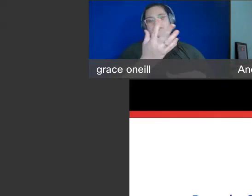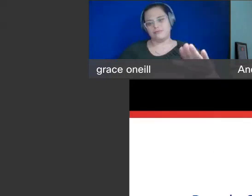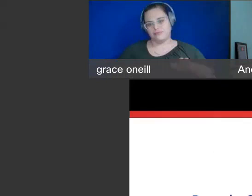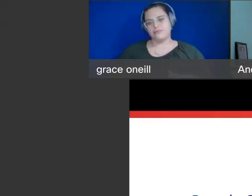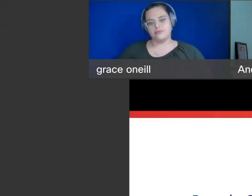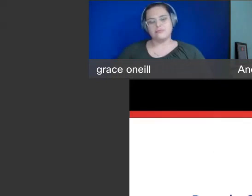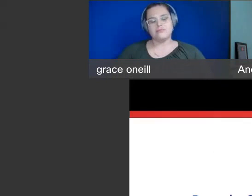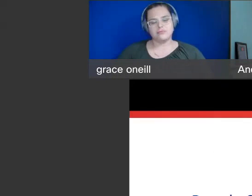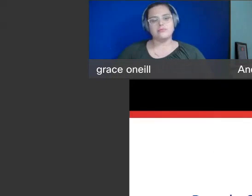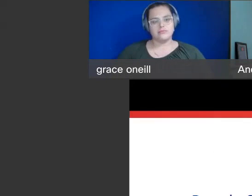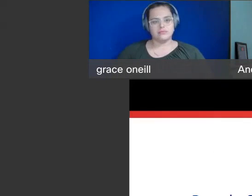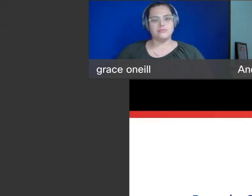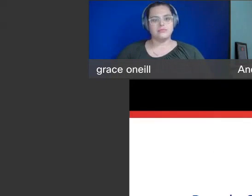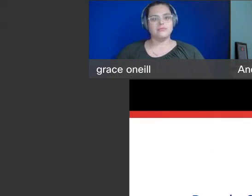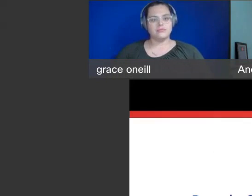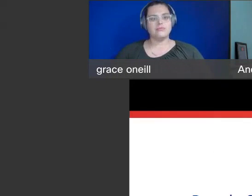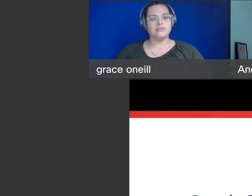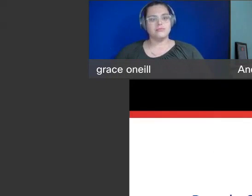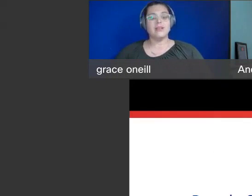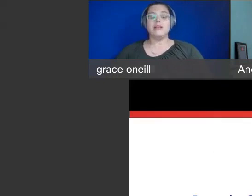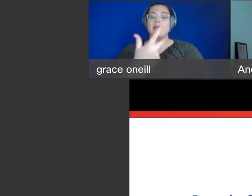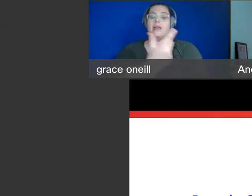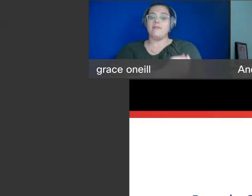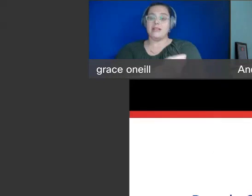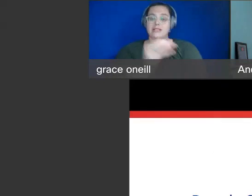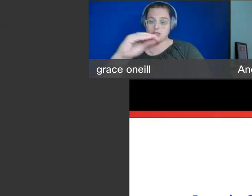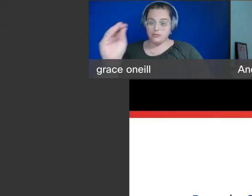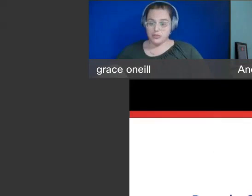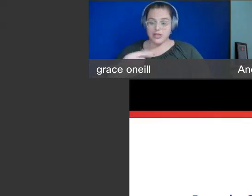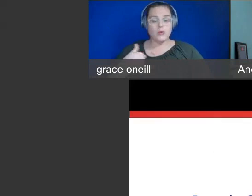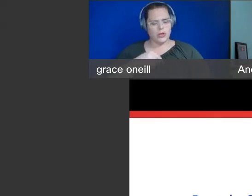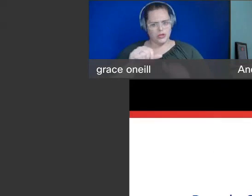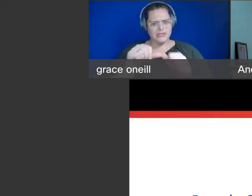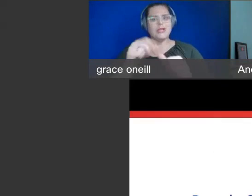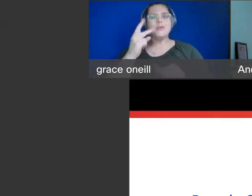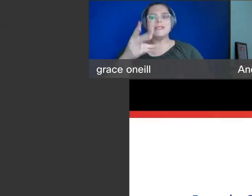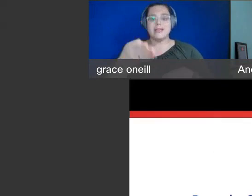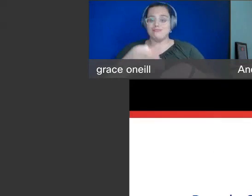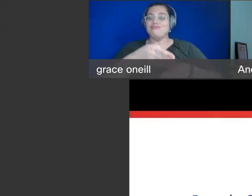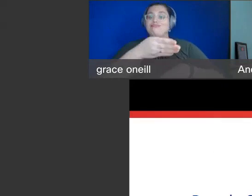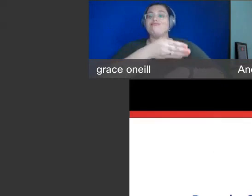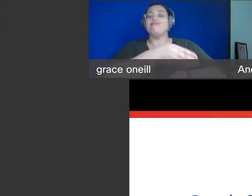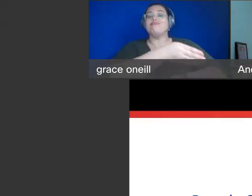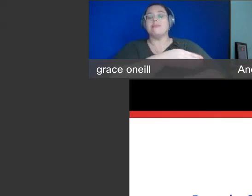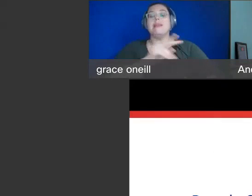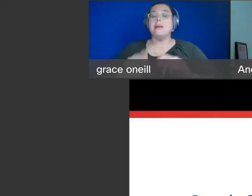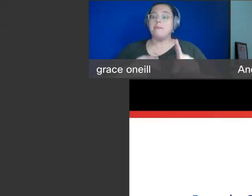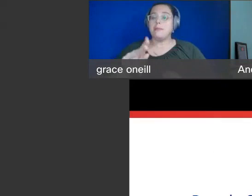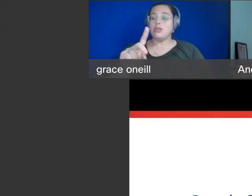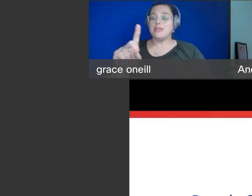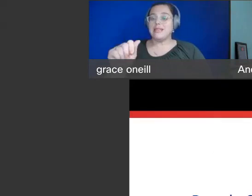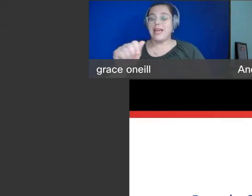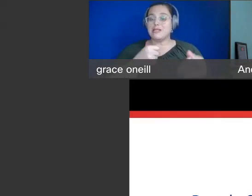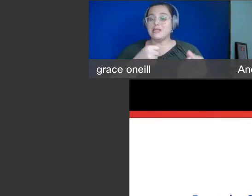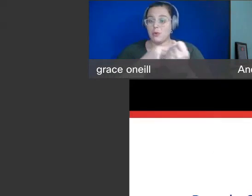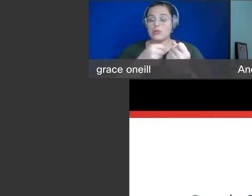We're continuing to see some improvement in our vaccination rates. People supported by DDA, it's an overall